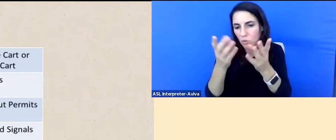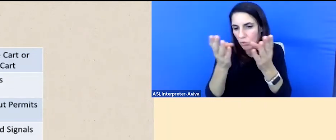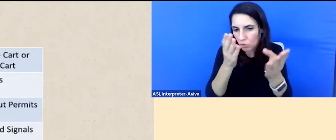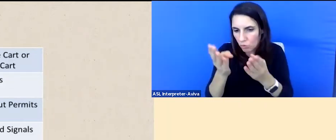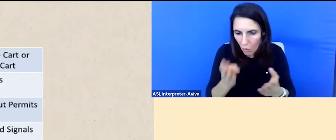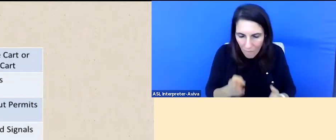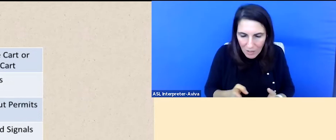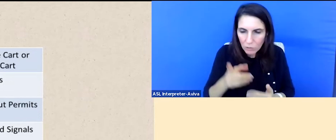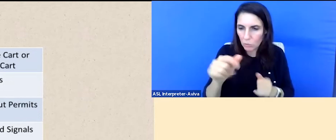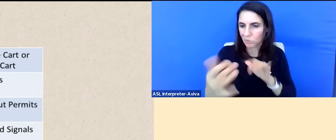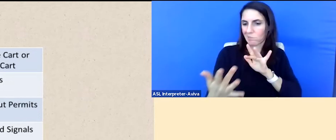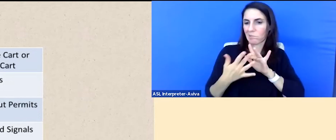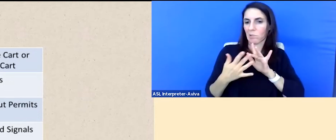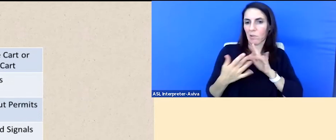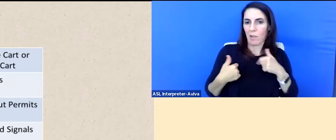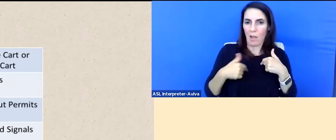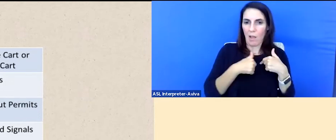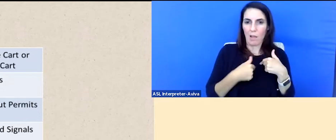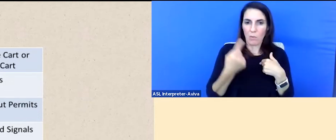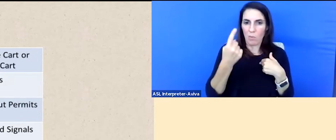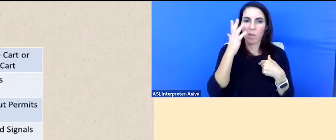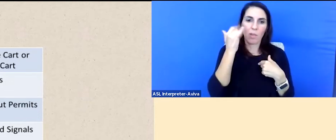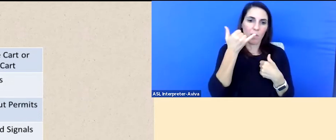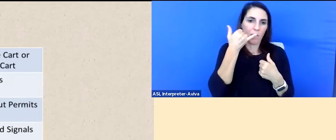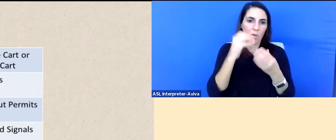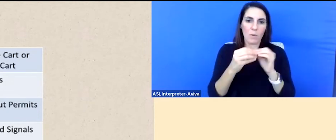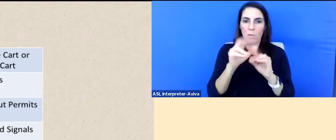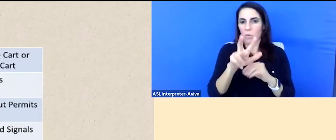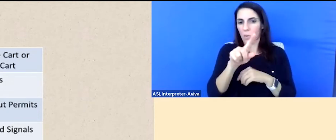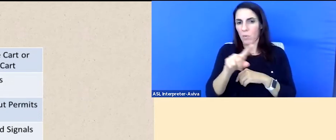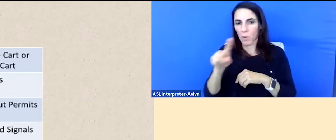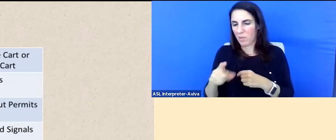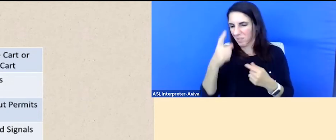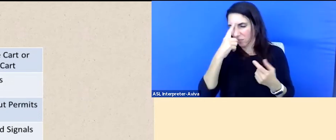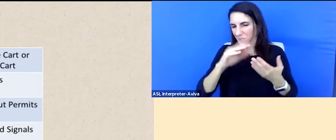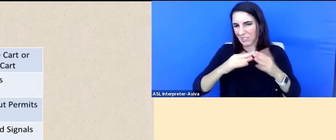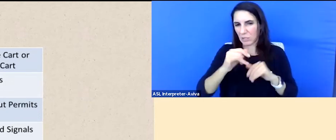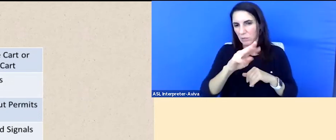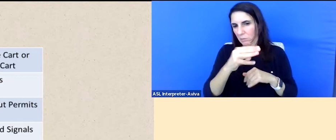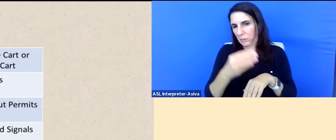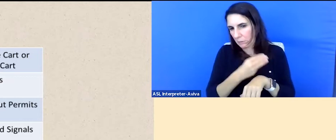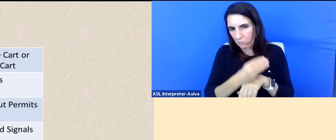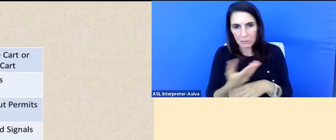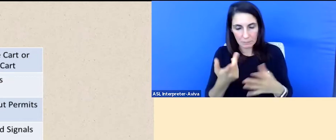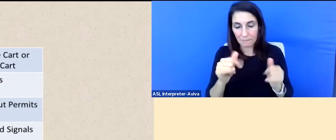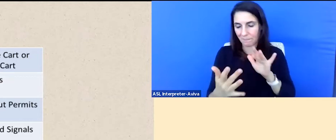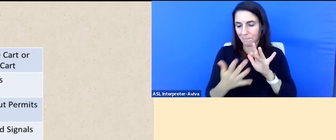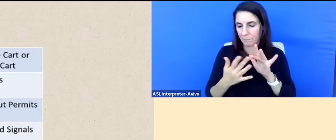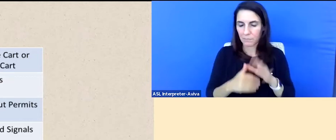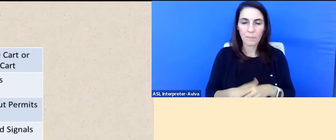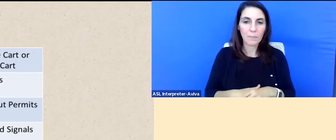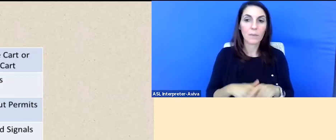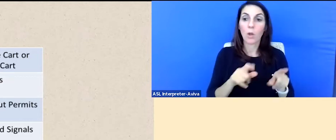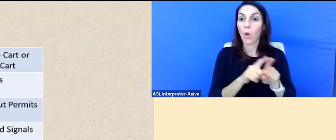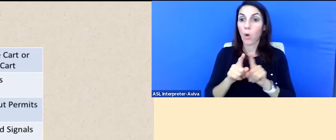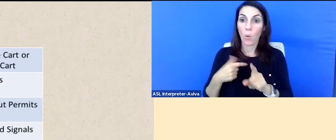that you count on county government or the city of Miami to help out with. We also can help if